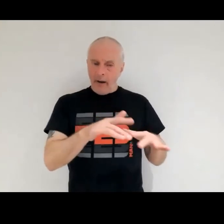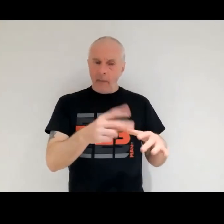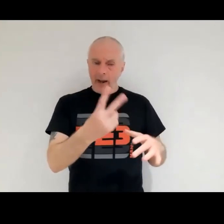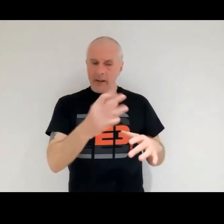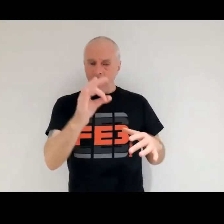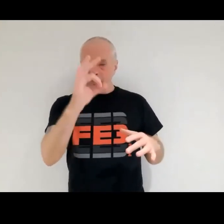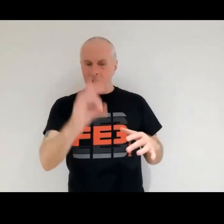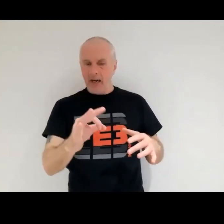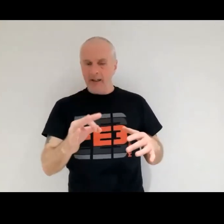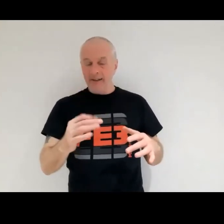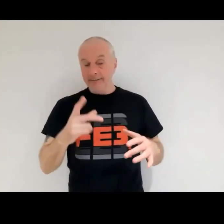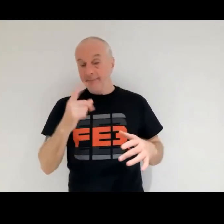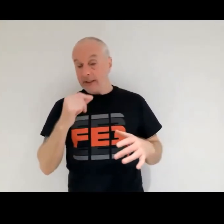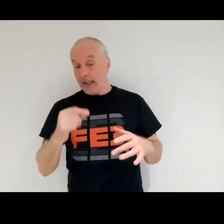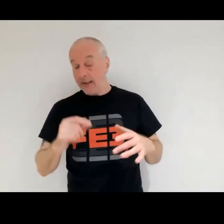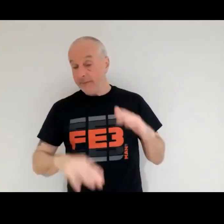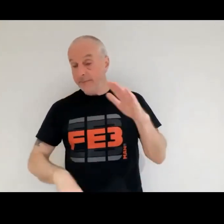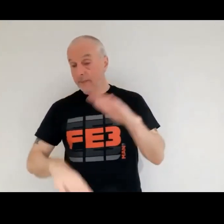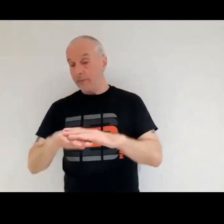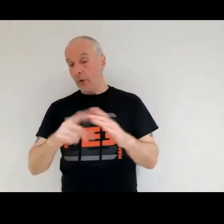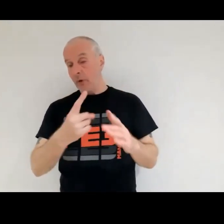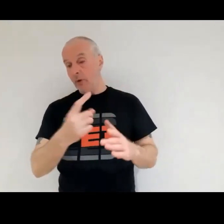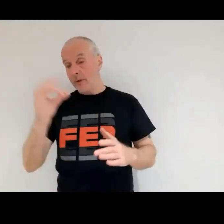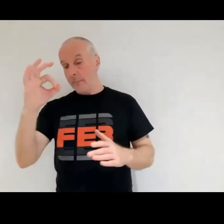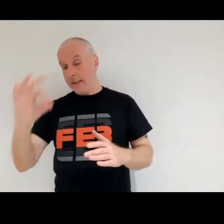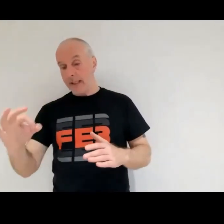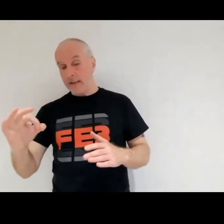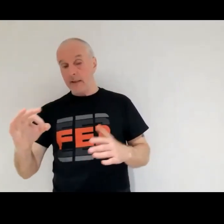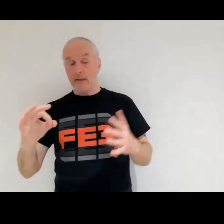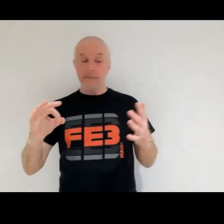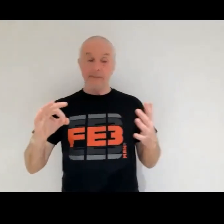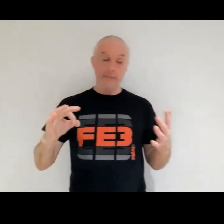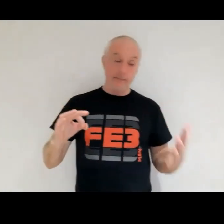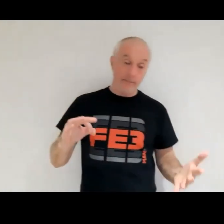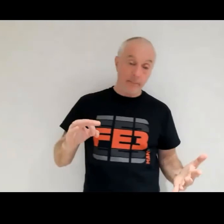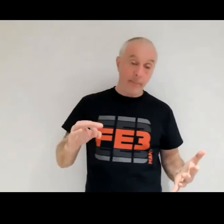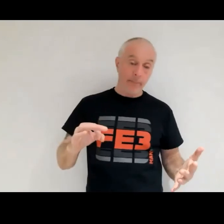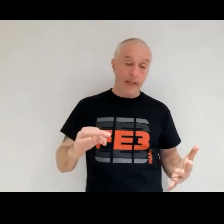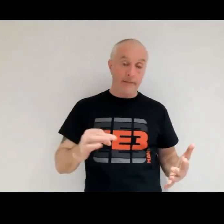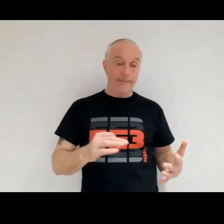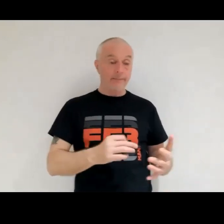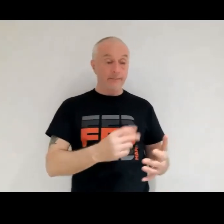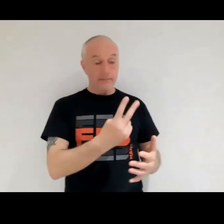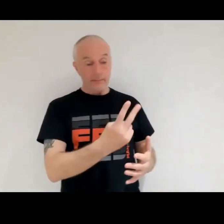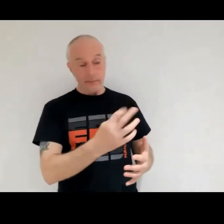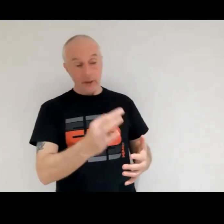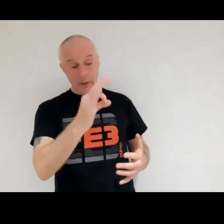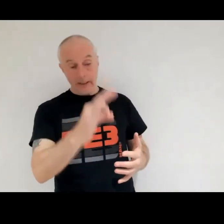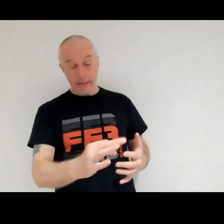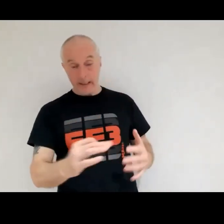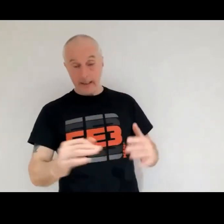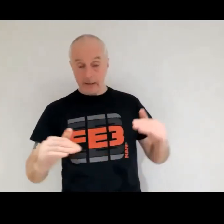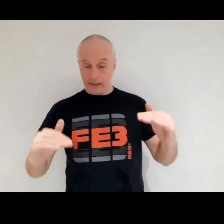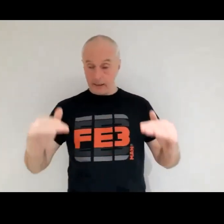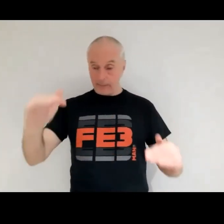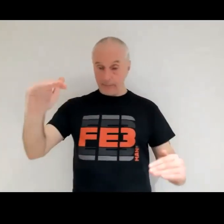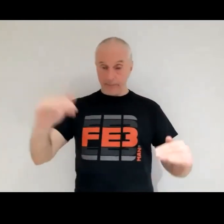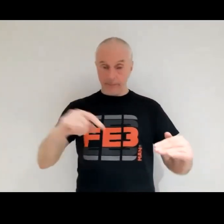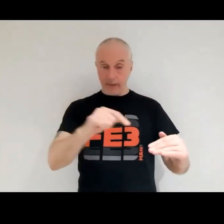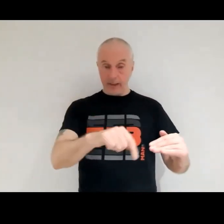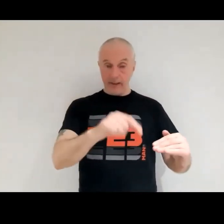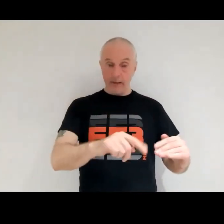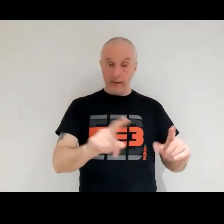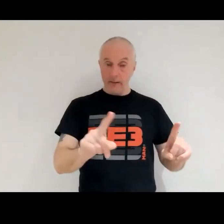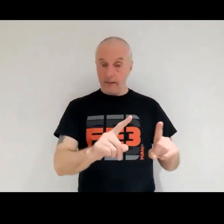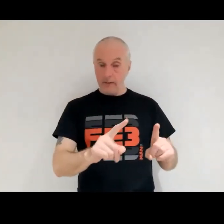So can we get up to 100% in the gas grid? If so, what do we need to do? And how much at 20% is left of the actual